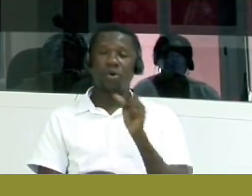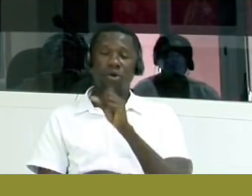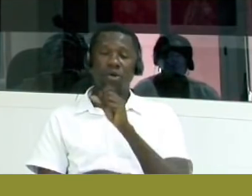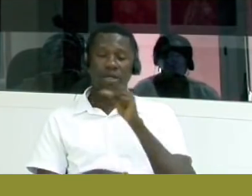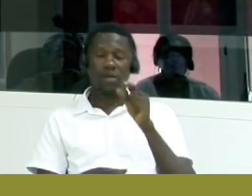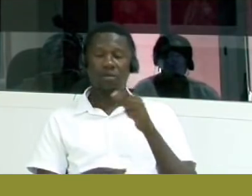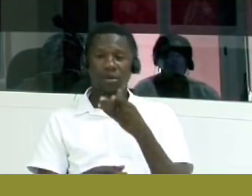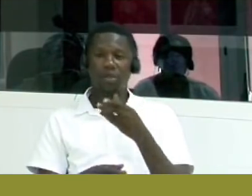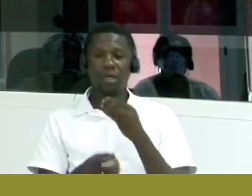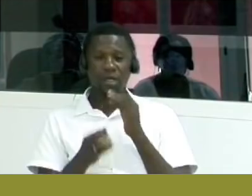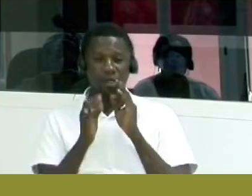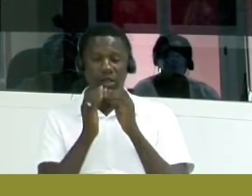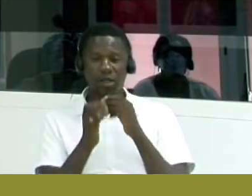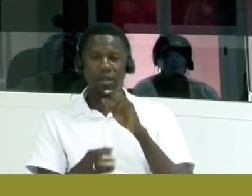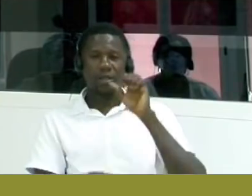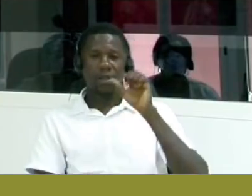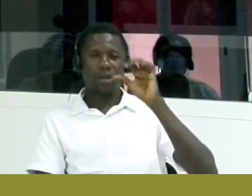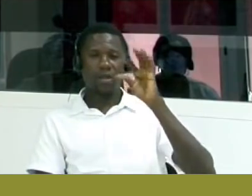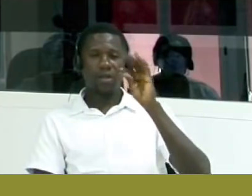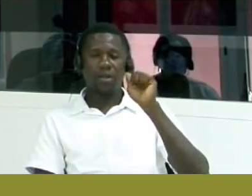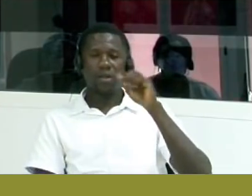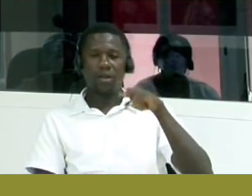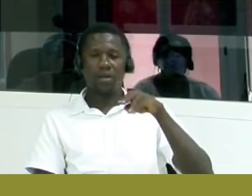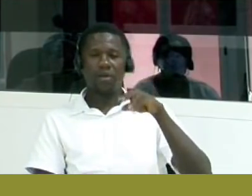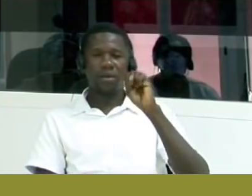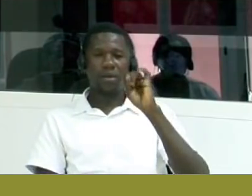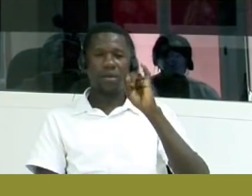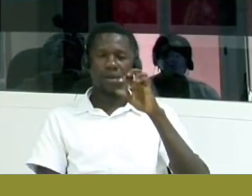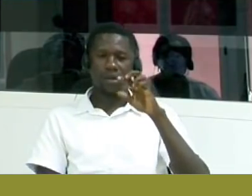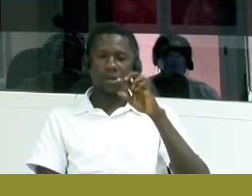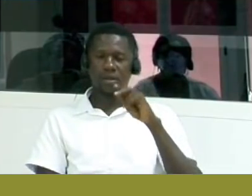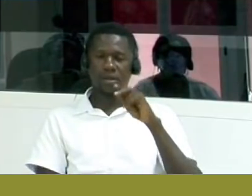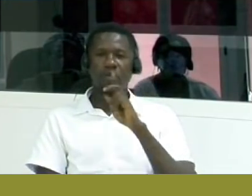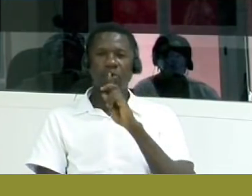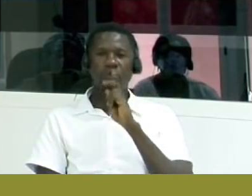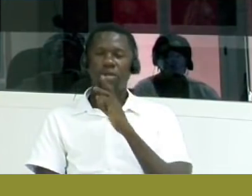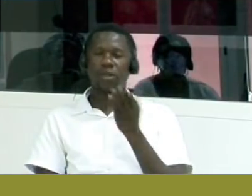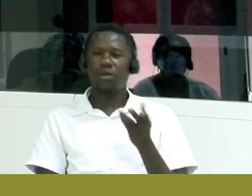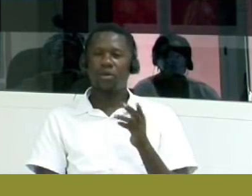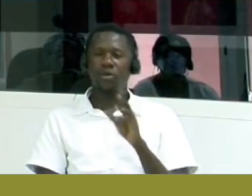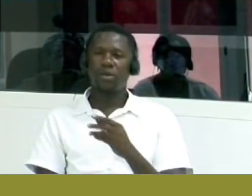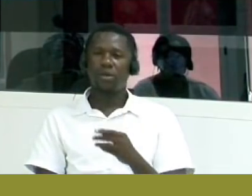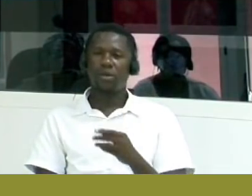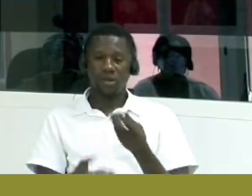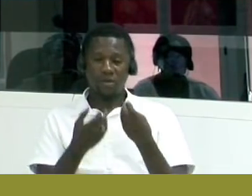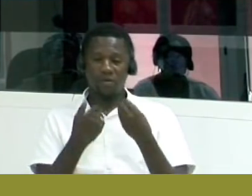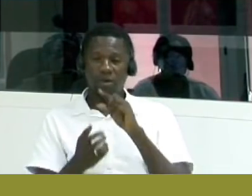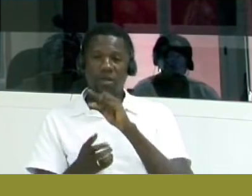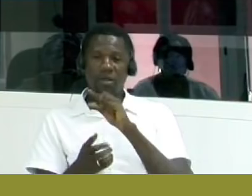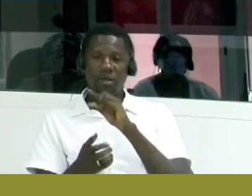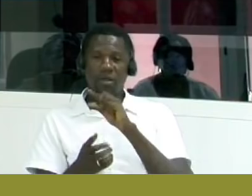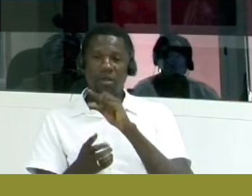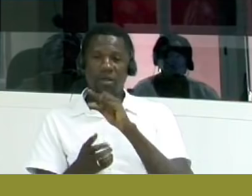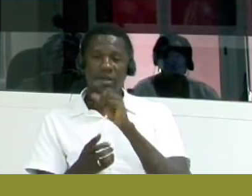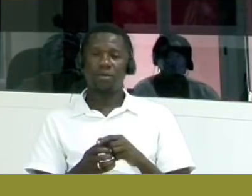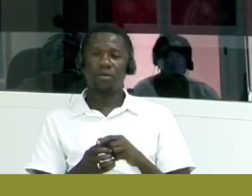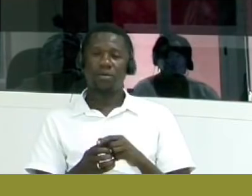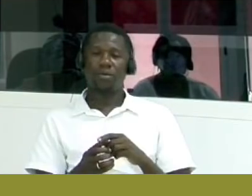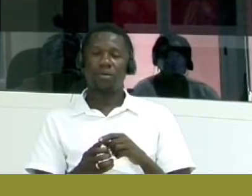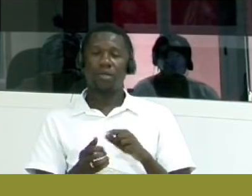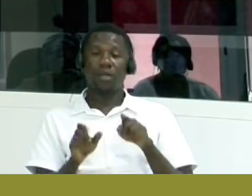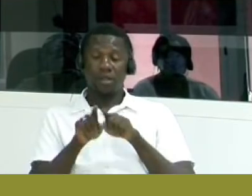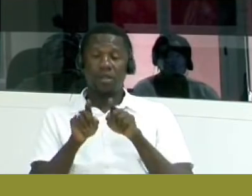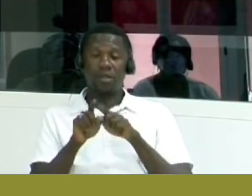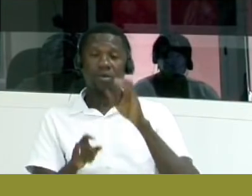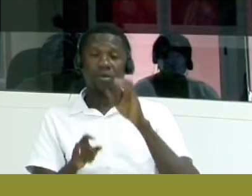Tamsir, what were they doing there? Give us these names that you have mentioned. Who are these people? Oh, Usman Baji is the same Usman